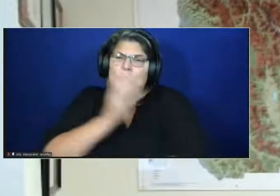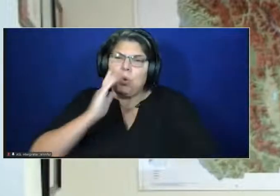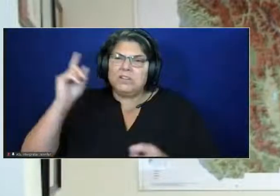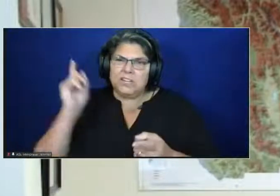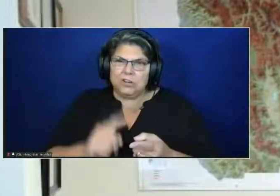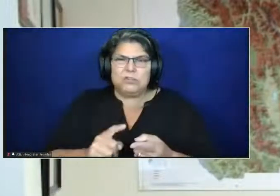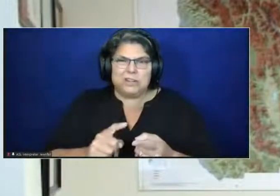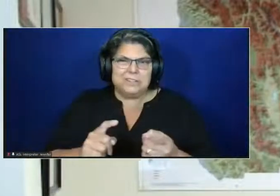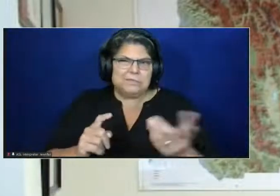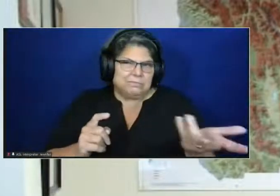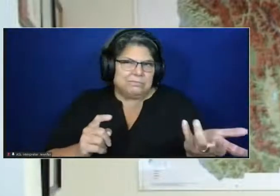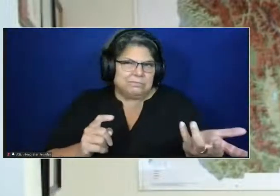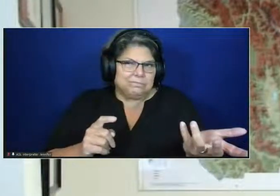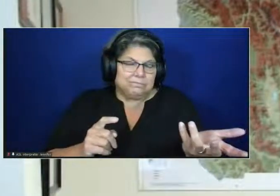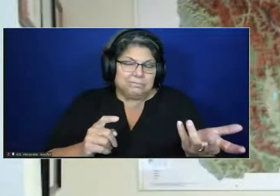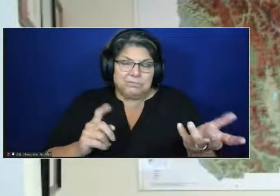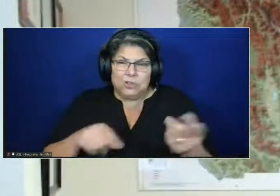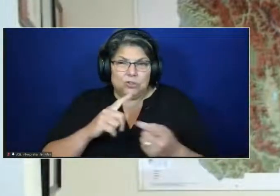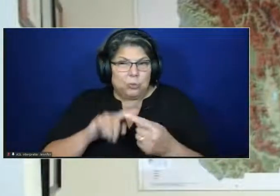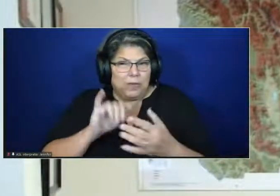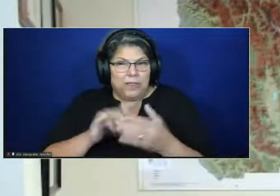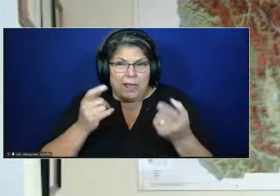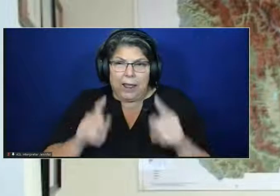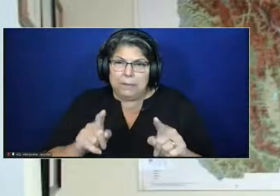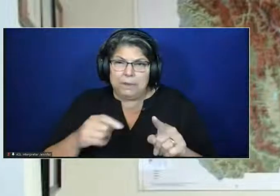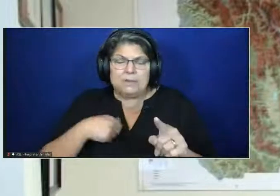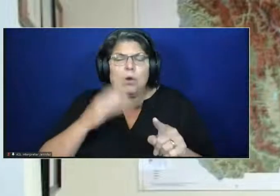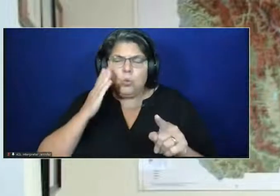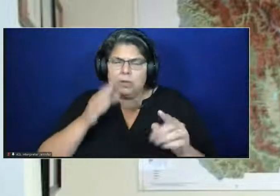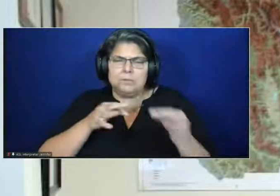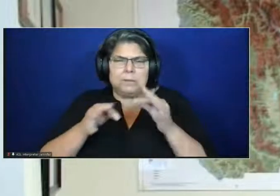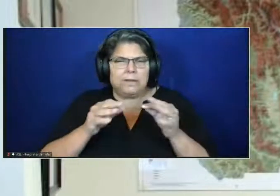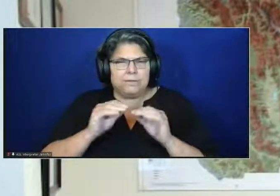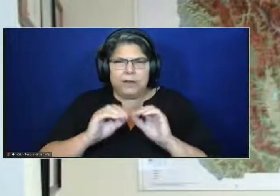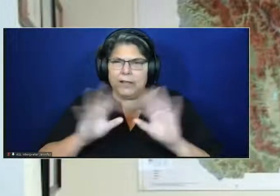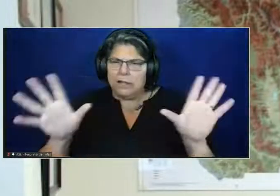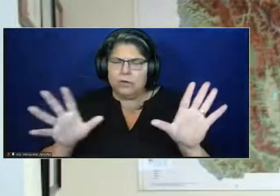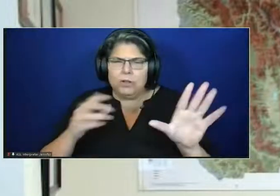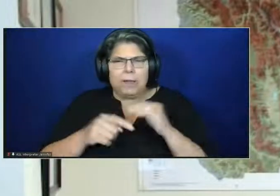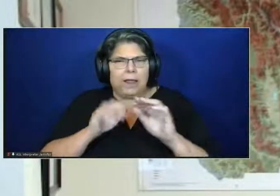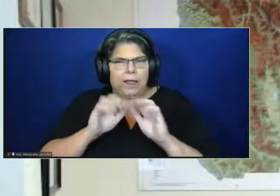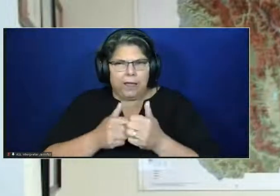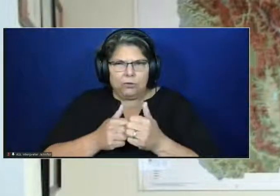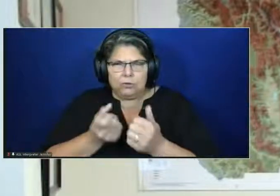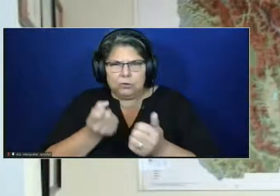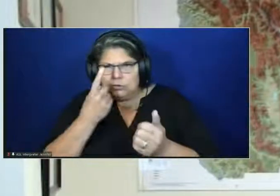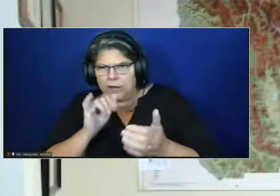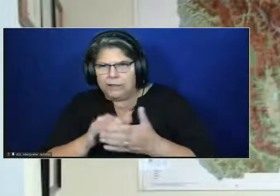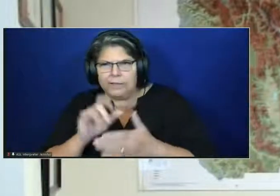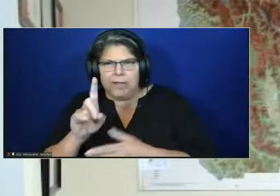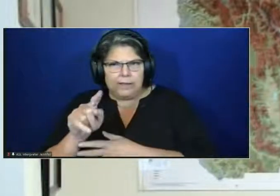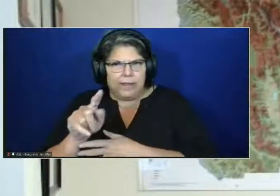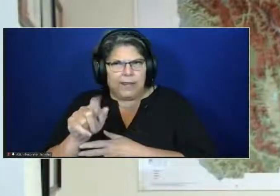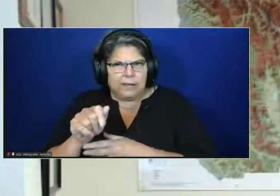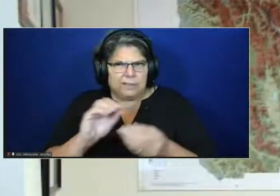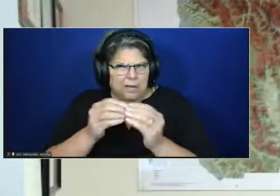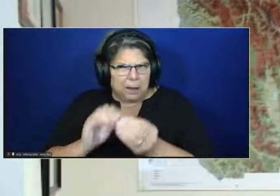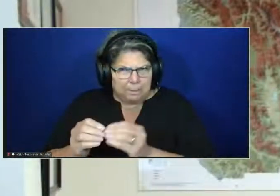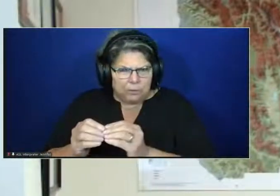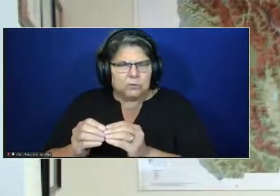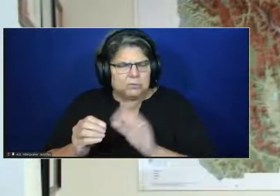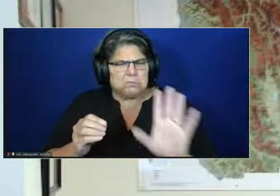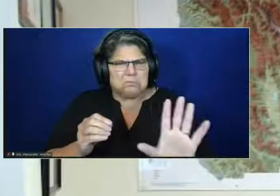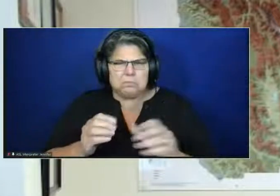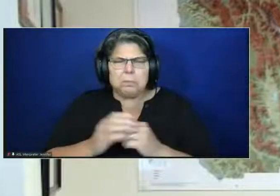to look at that. And when we get to that point, then I will be very clear on how to interpret the data. But yeah, that will make a difference. The